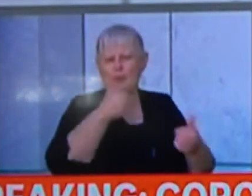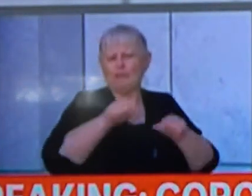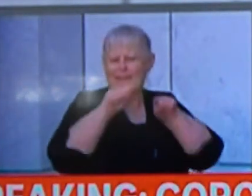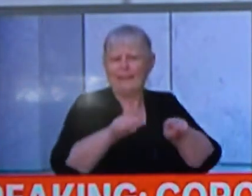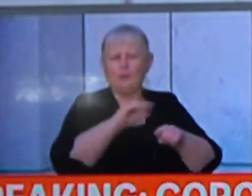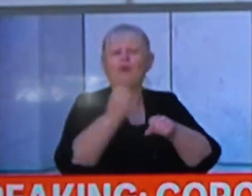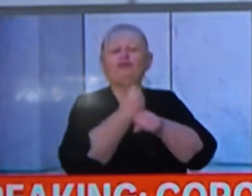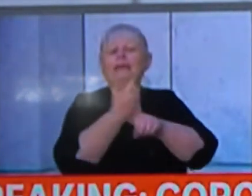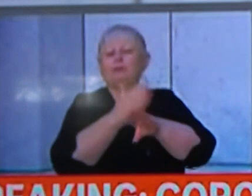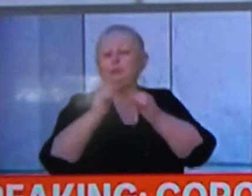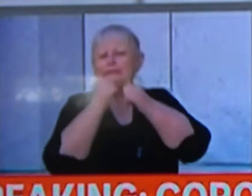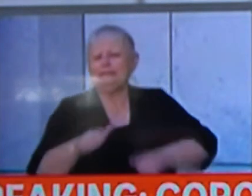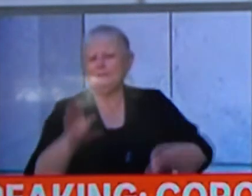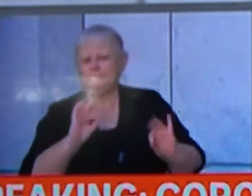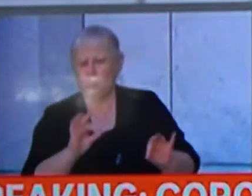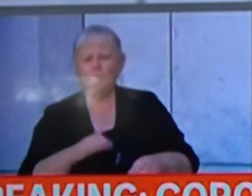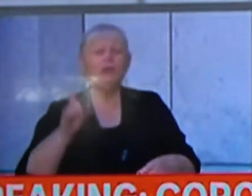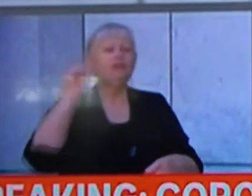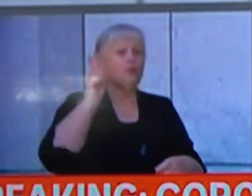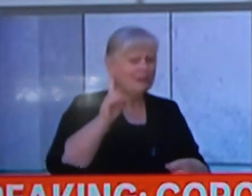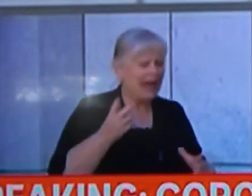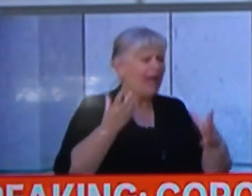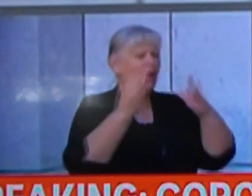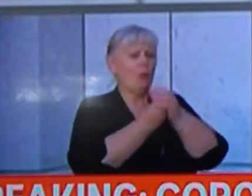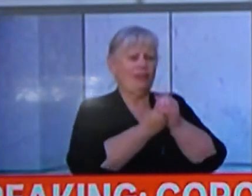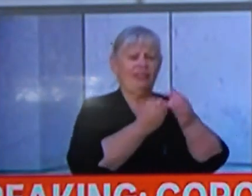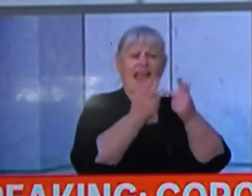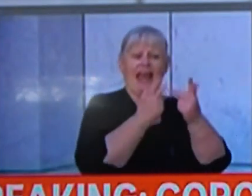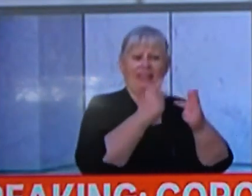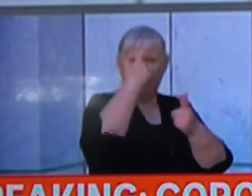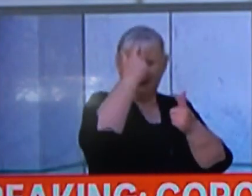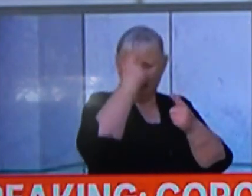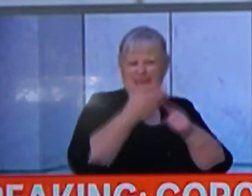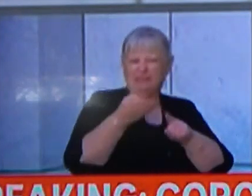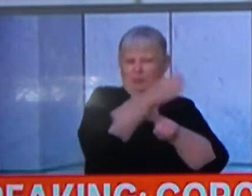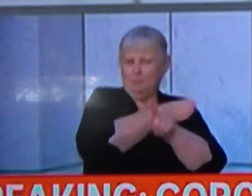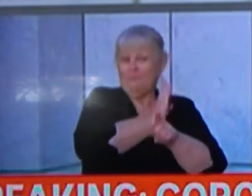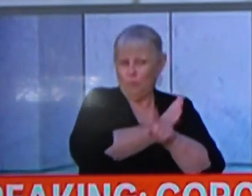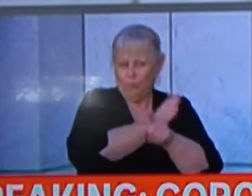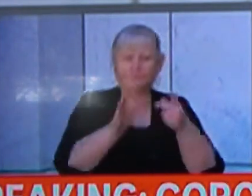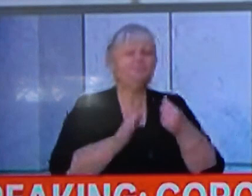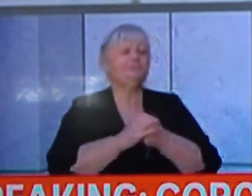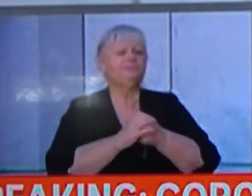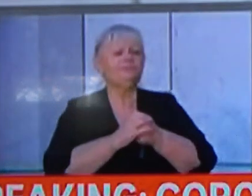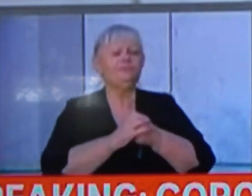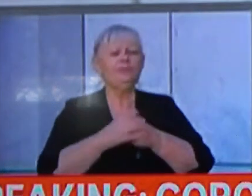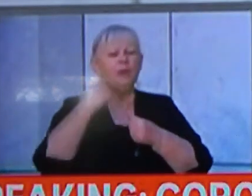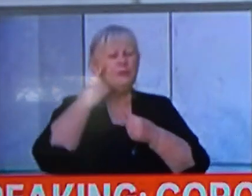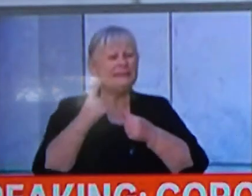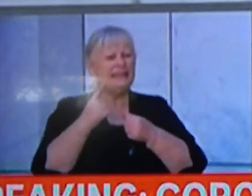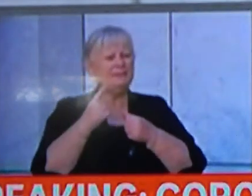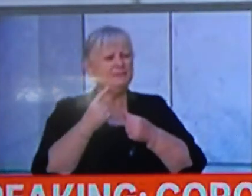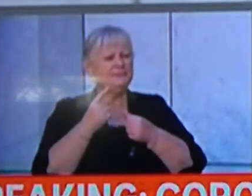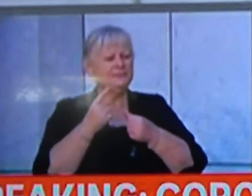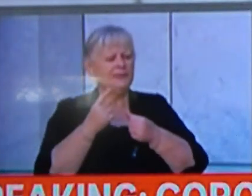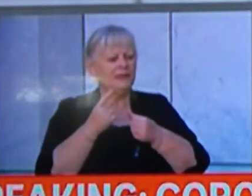Today, this package, together with the other initiatives that have been announced, sees the government